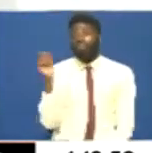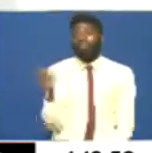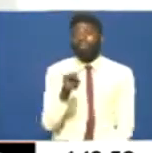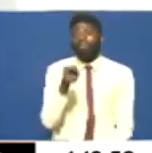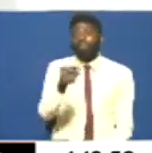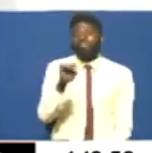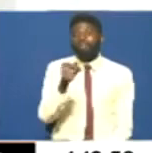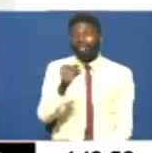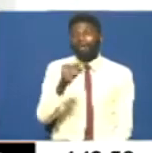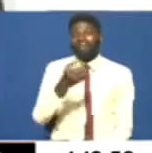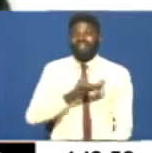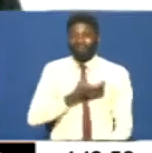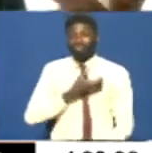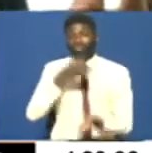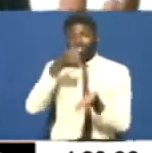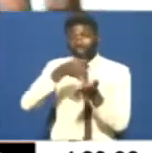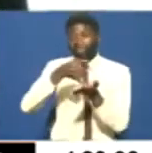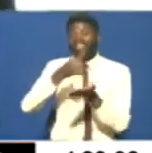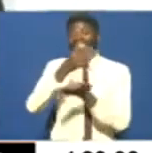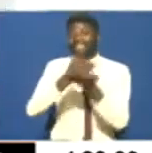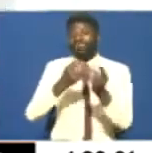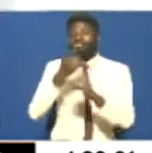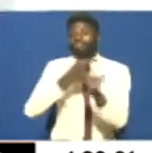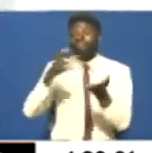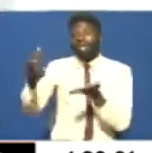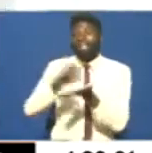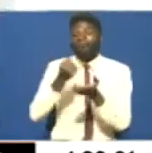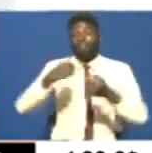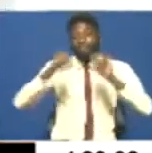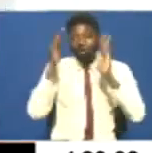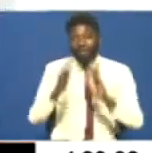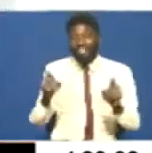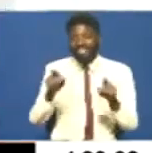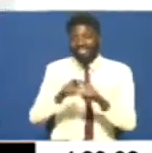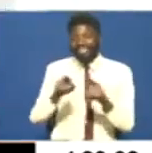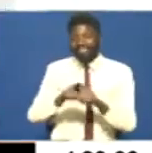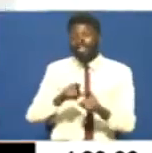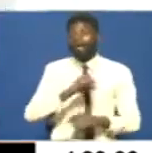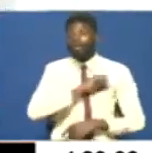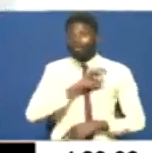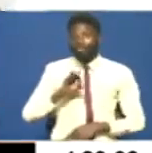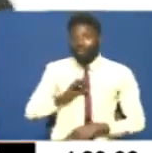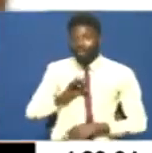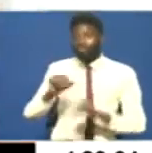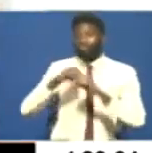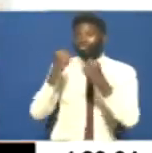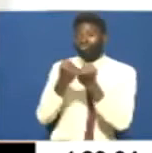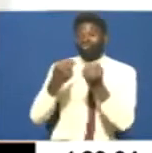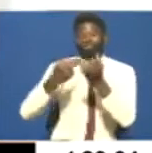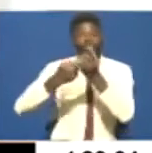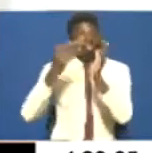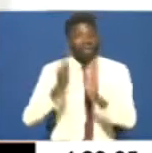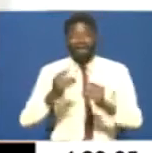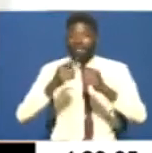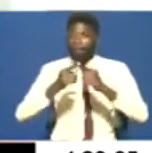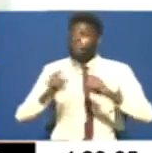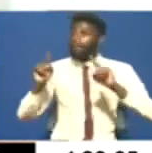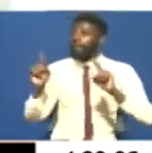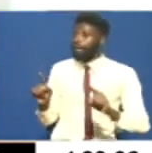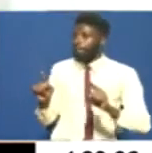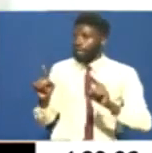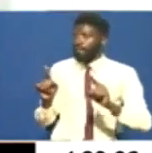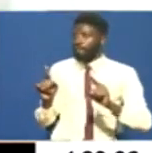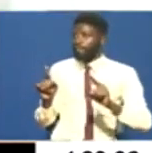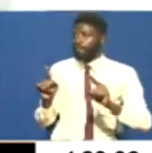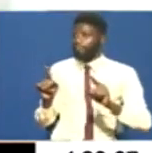the employers and employees, the social partners in that sector. But going by the